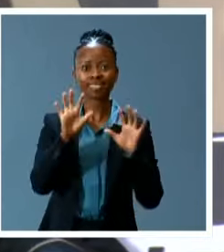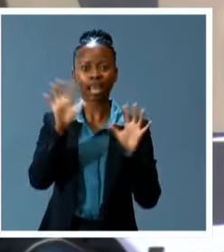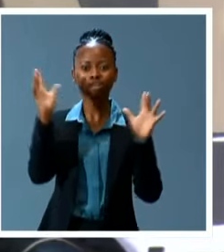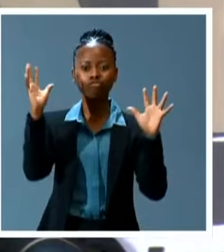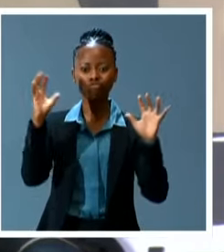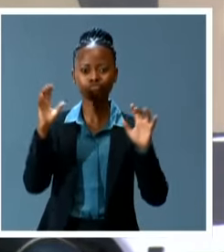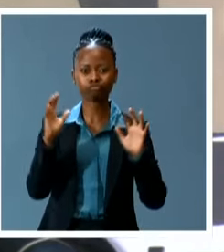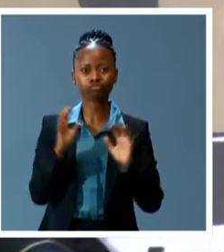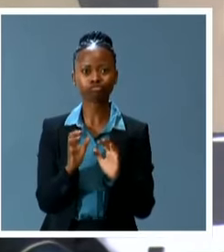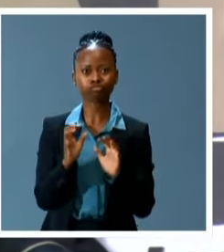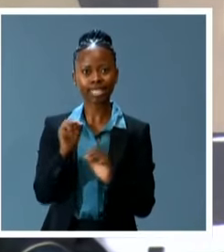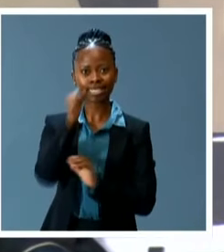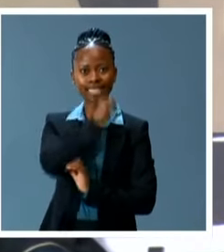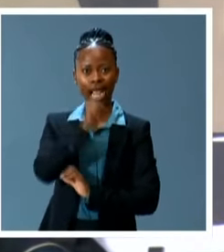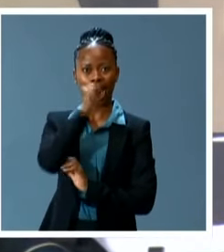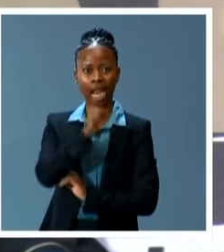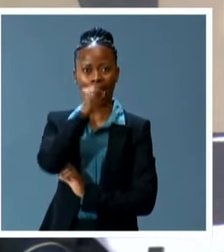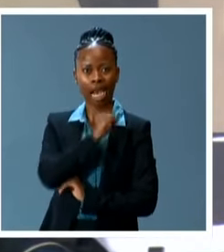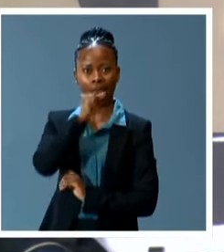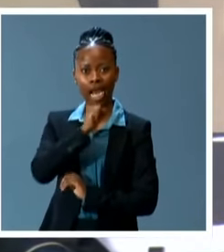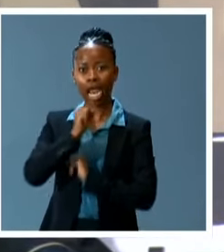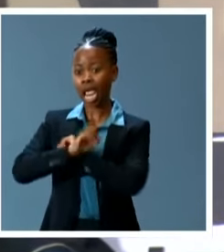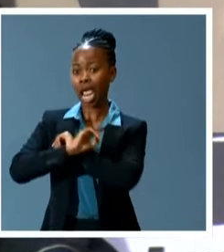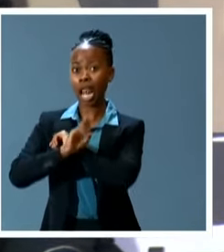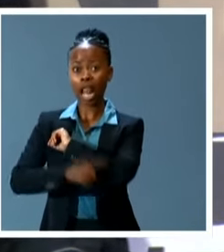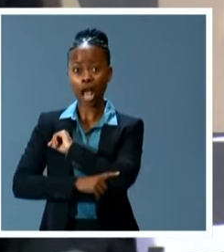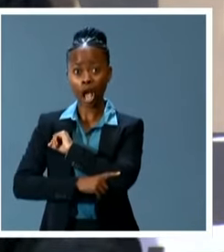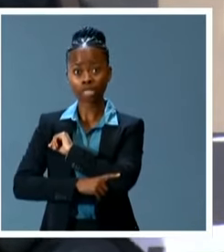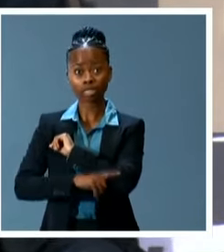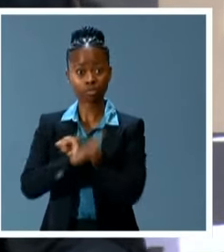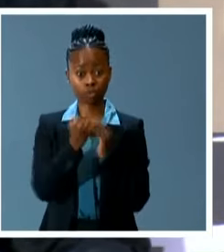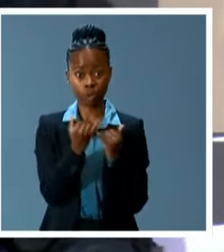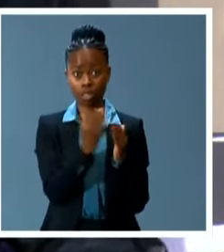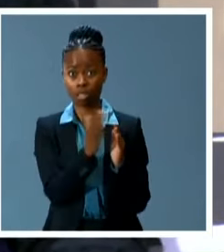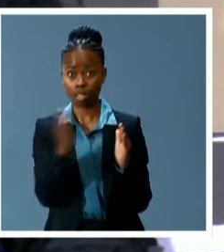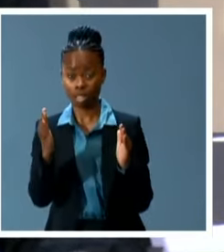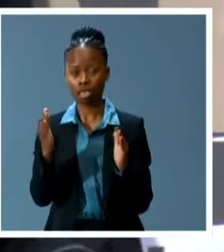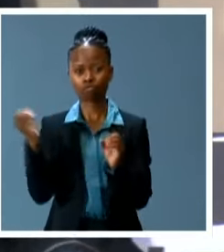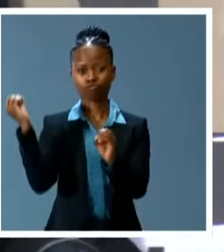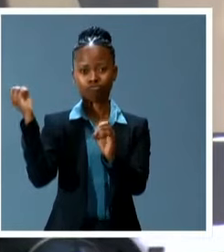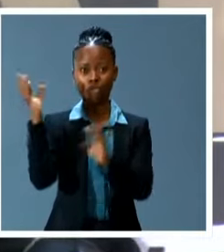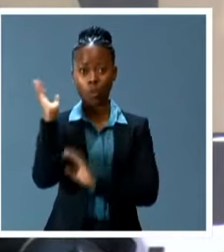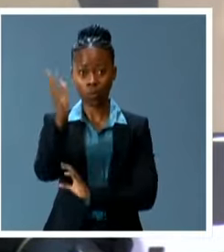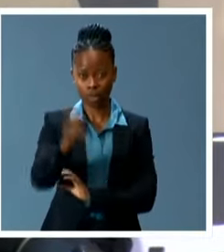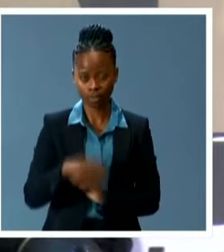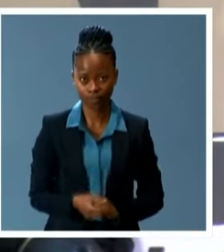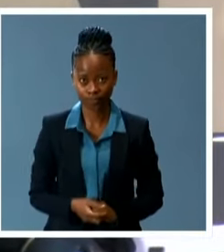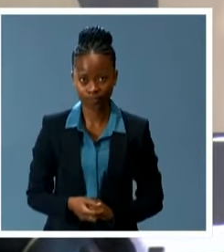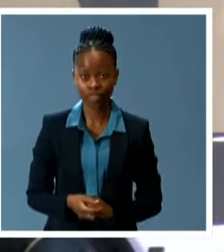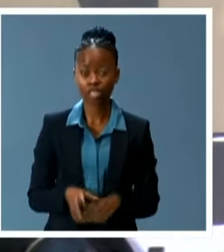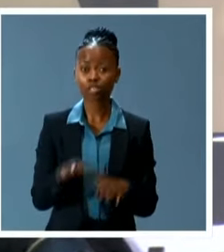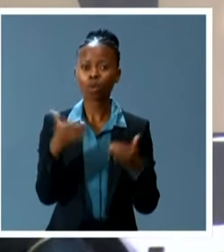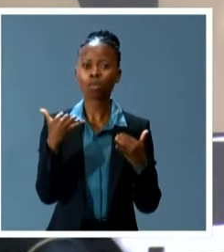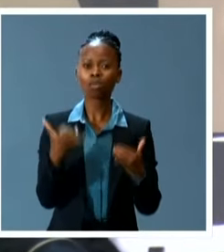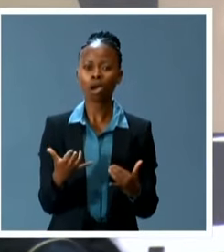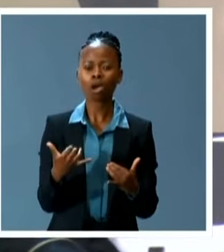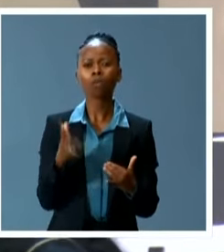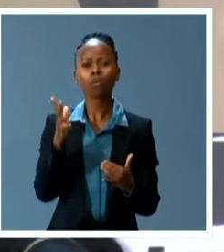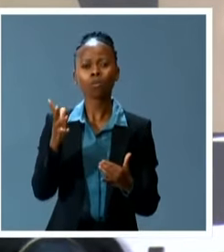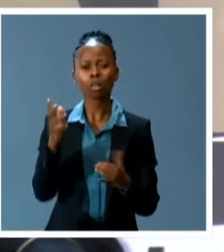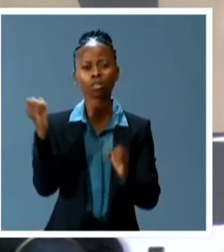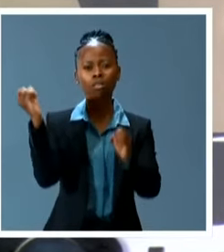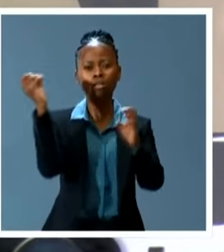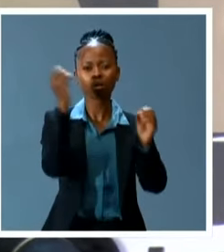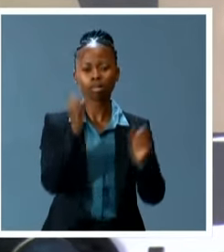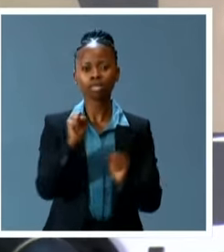today's proceedings. And now, as we pause for the singing of South Africa's national anthem, I also